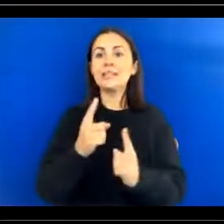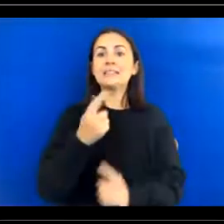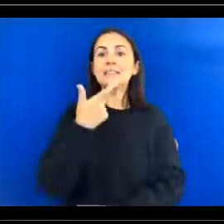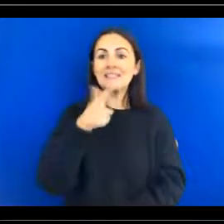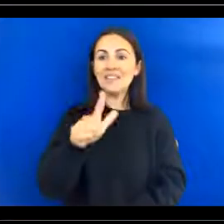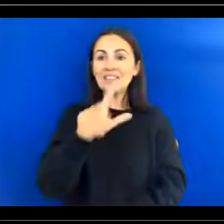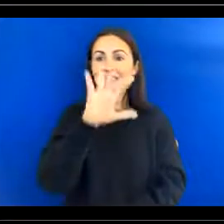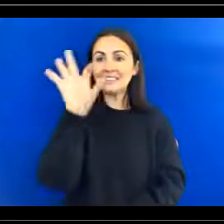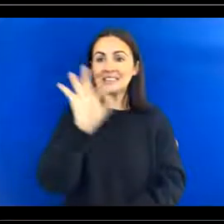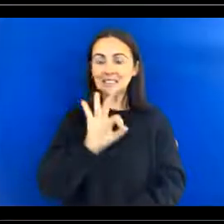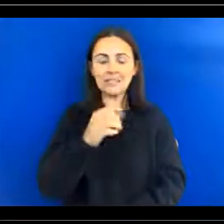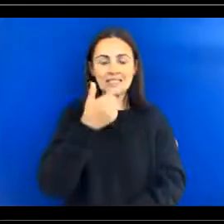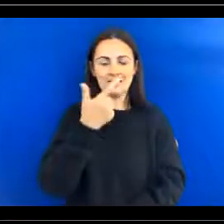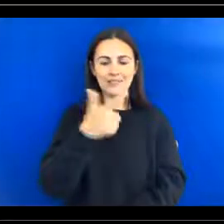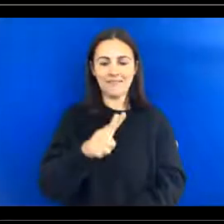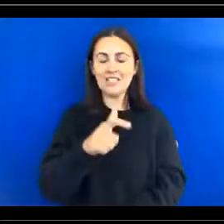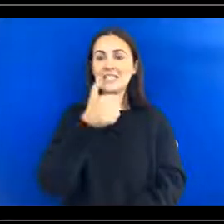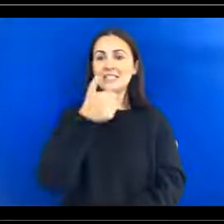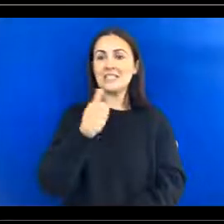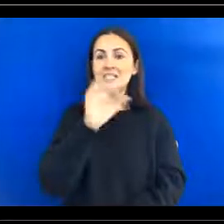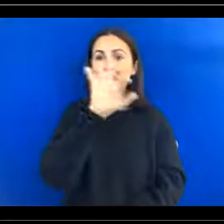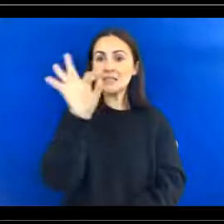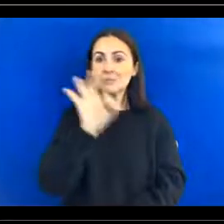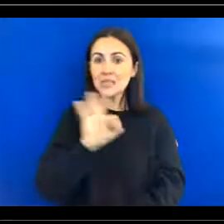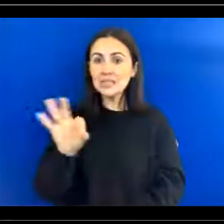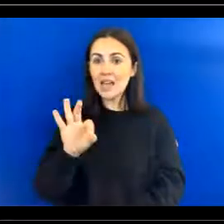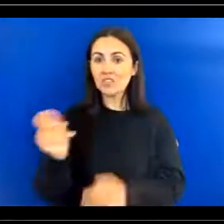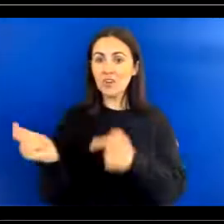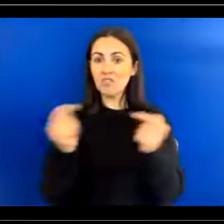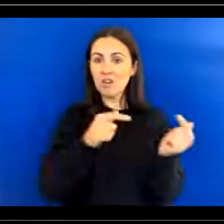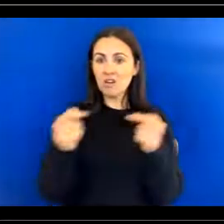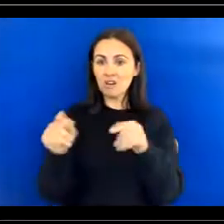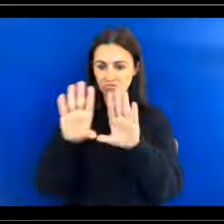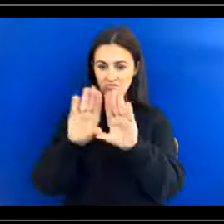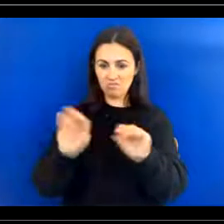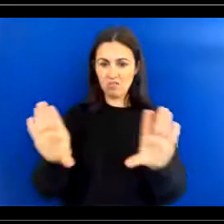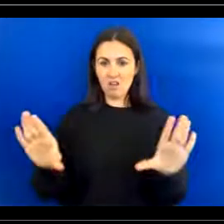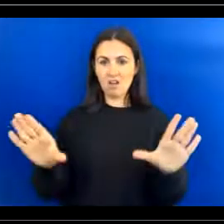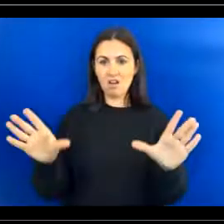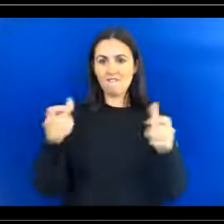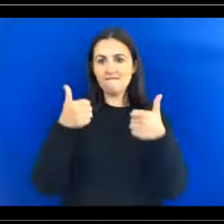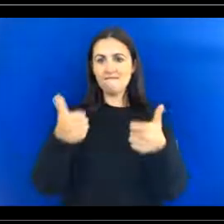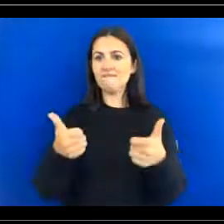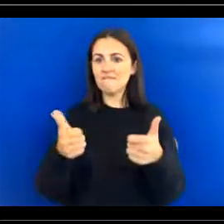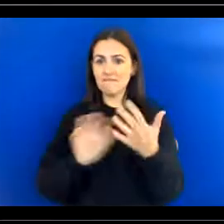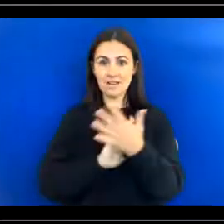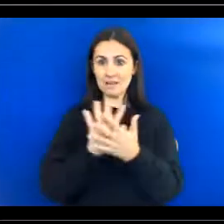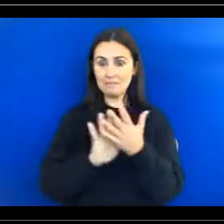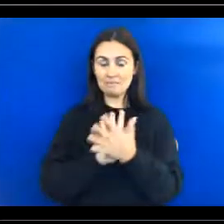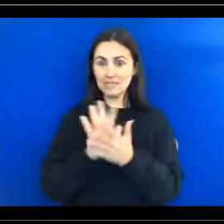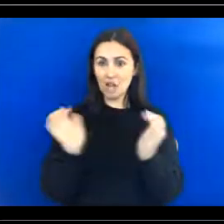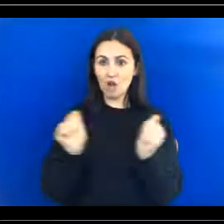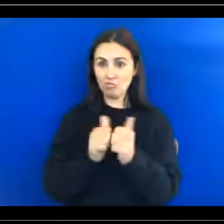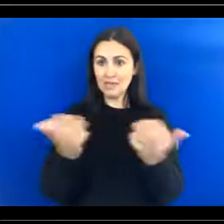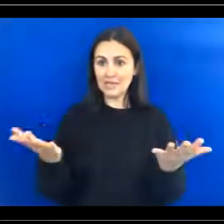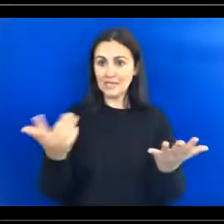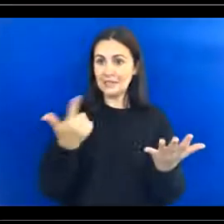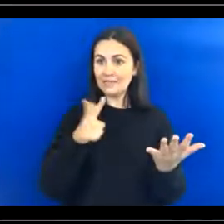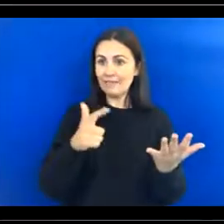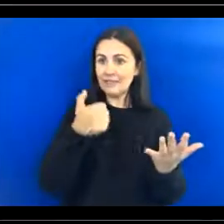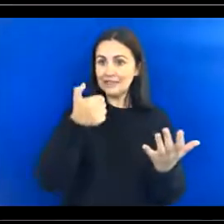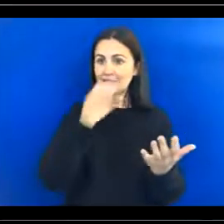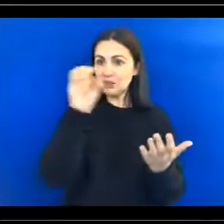mediations result in agreement and resolution. So that's incredibly impressive. They're good stats.